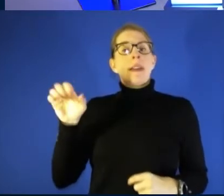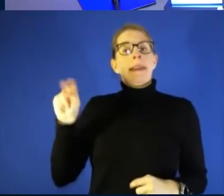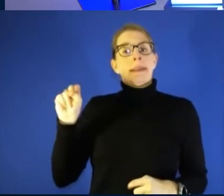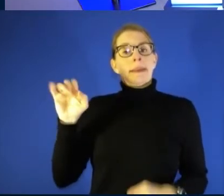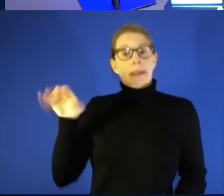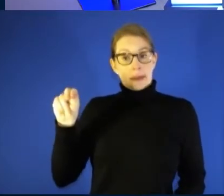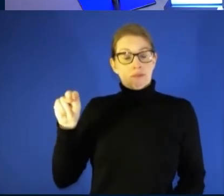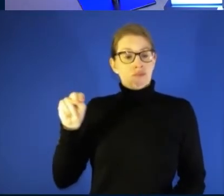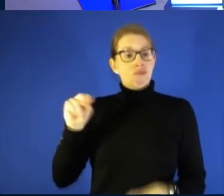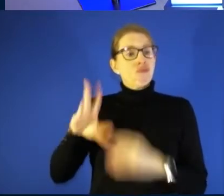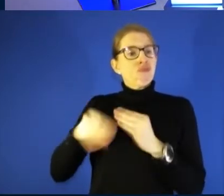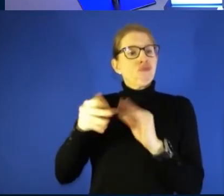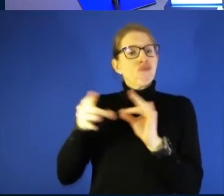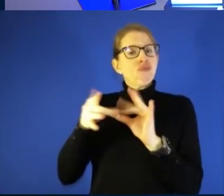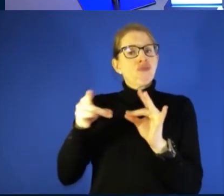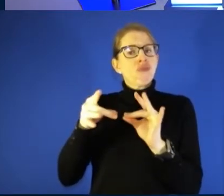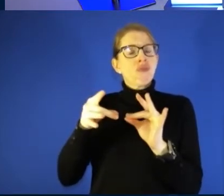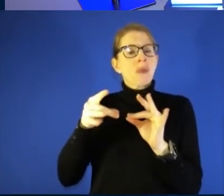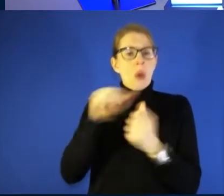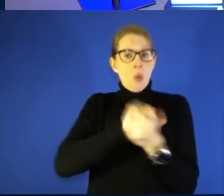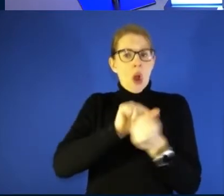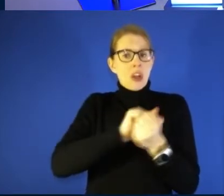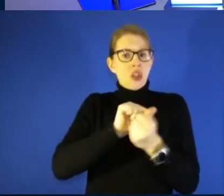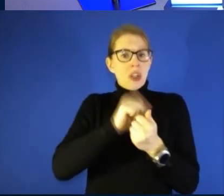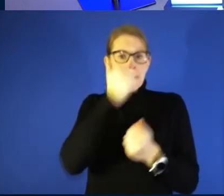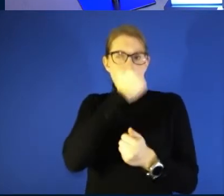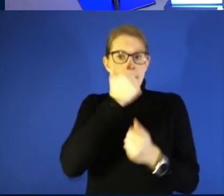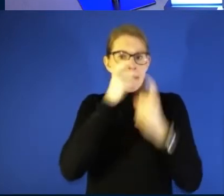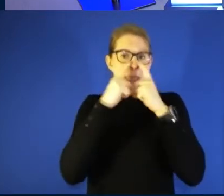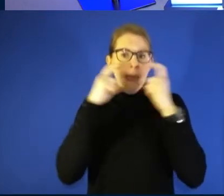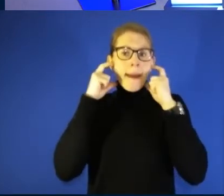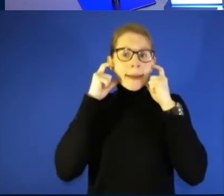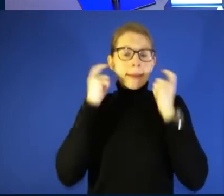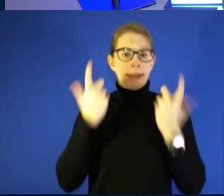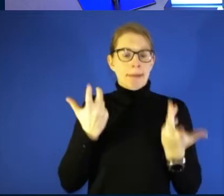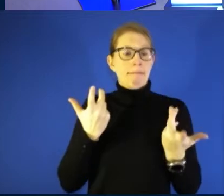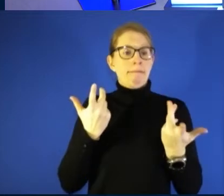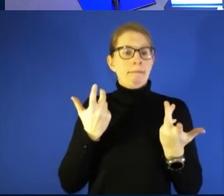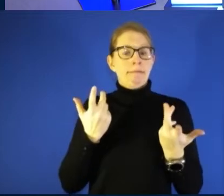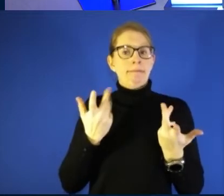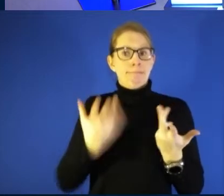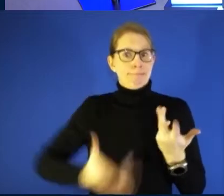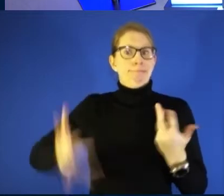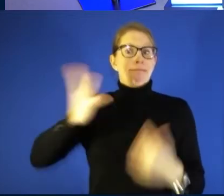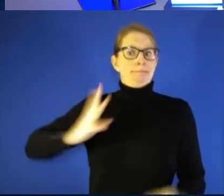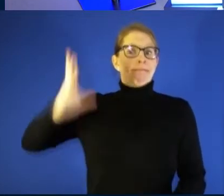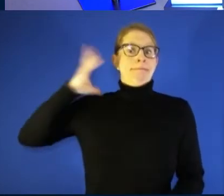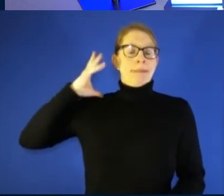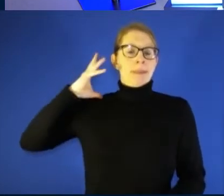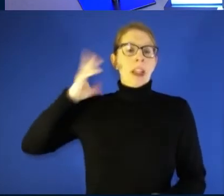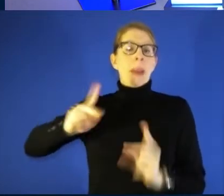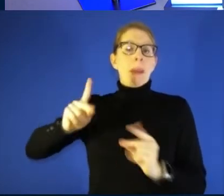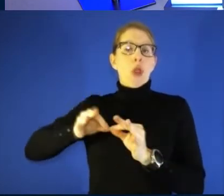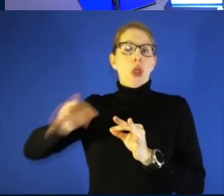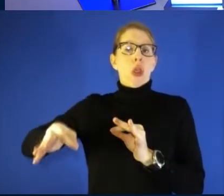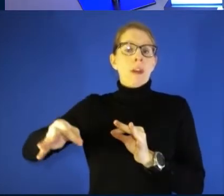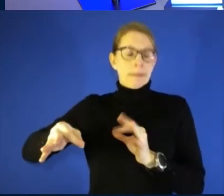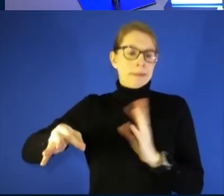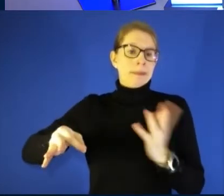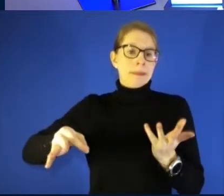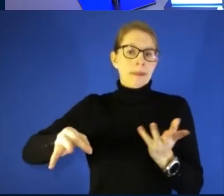well. But what about going back to washing masks? I mean, that was a thing when we, I think people have gotten away from that, let's be honest.